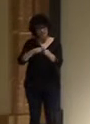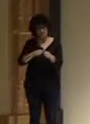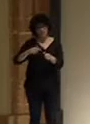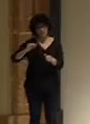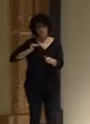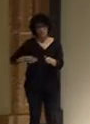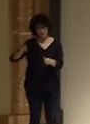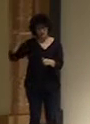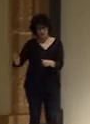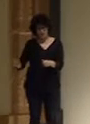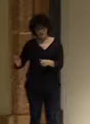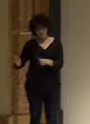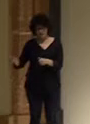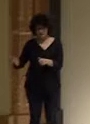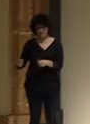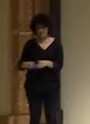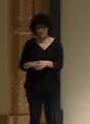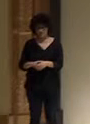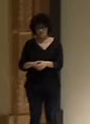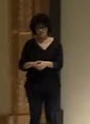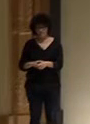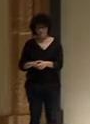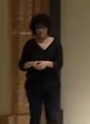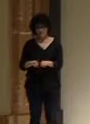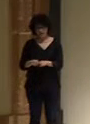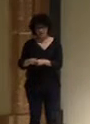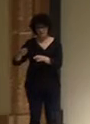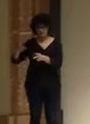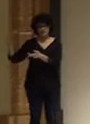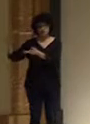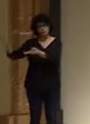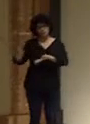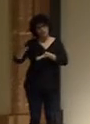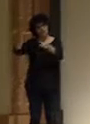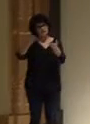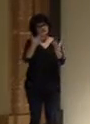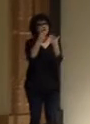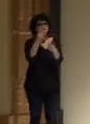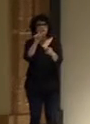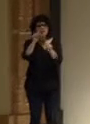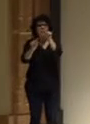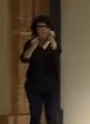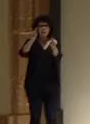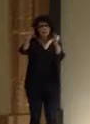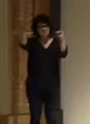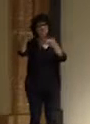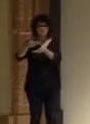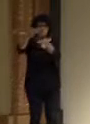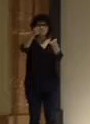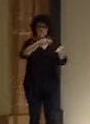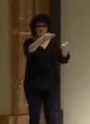has, incited by some members and supported by the board, by the advisors, and by